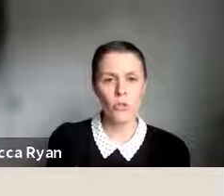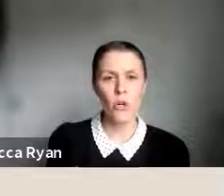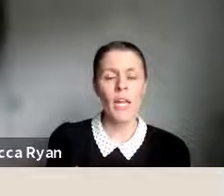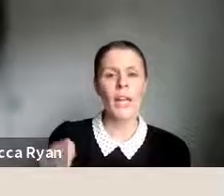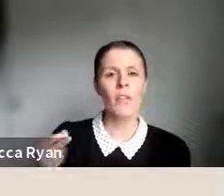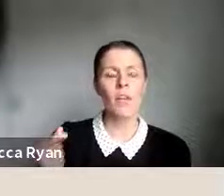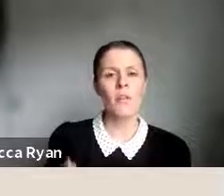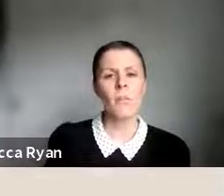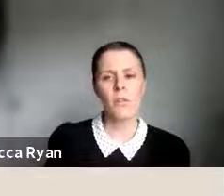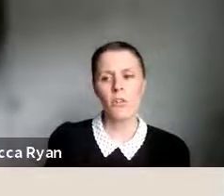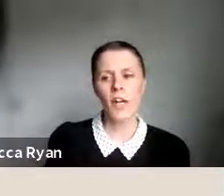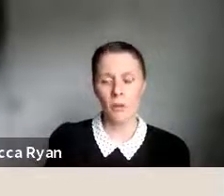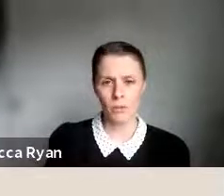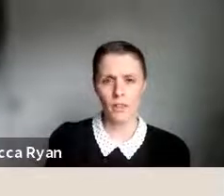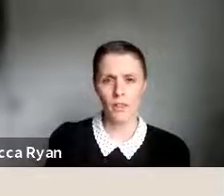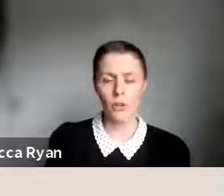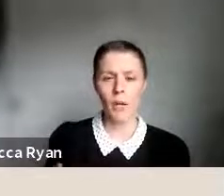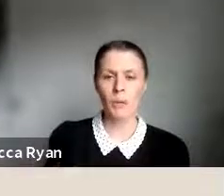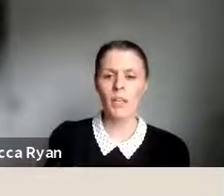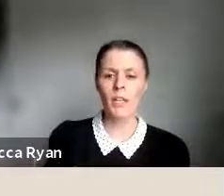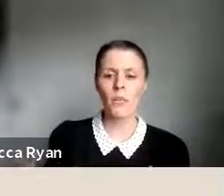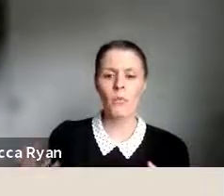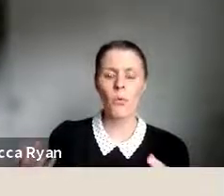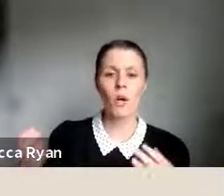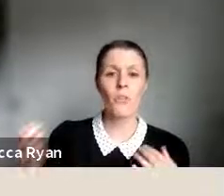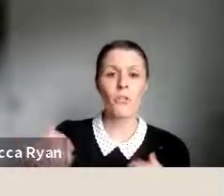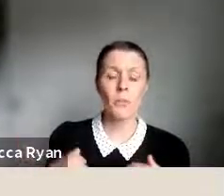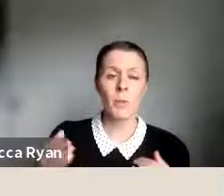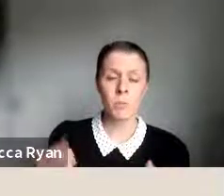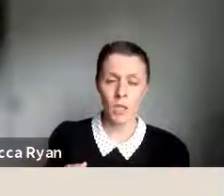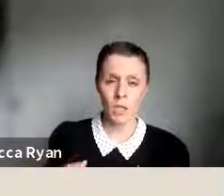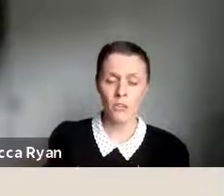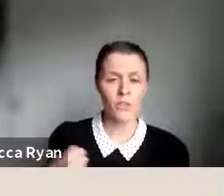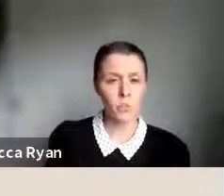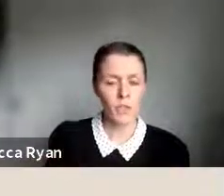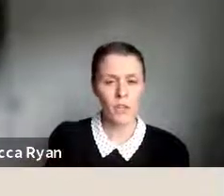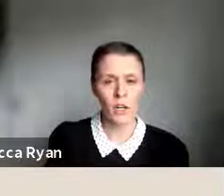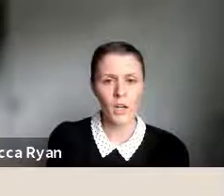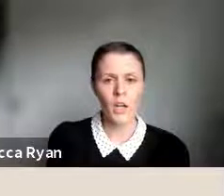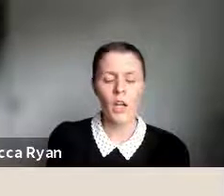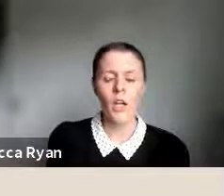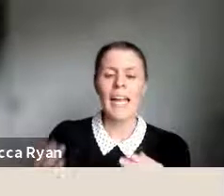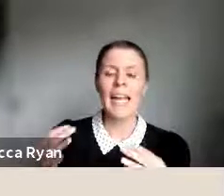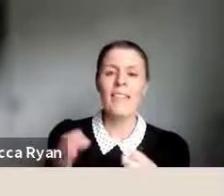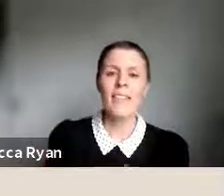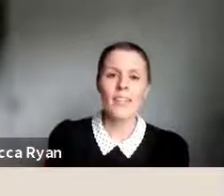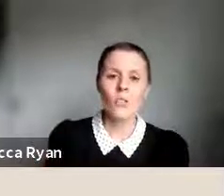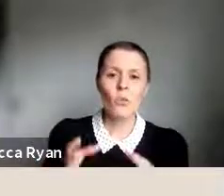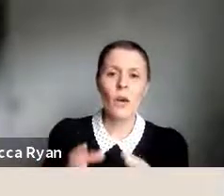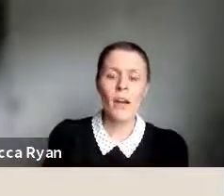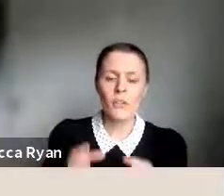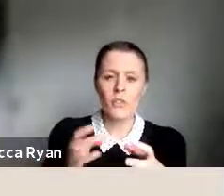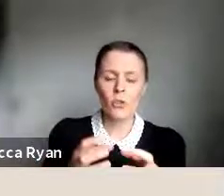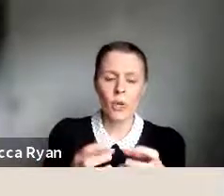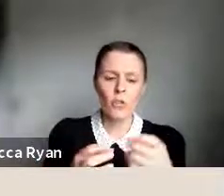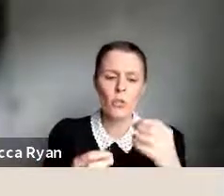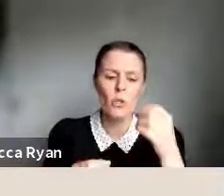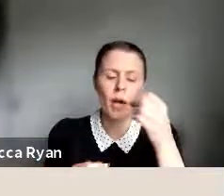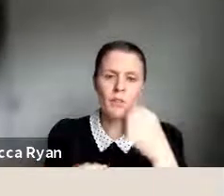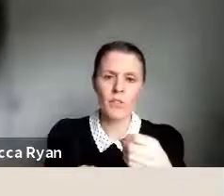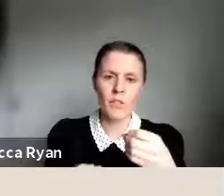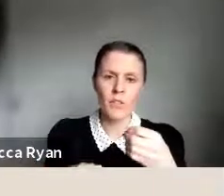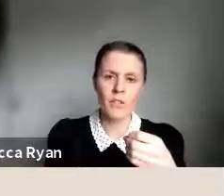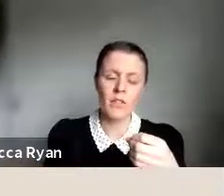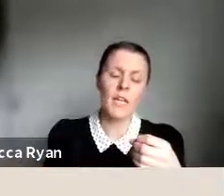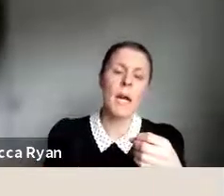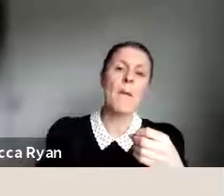will do is administer heparin. So heparin is for the treatment of blood clots. It's a blood thinner. In this rare situation, when you